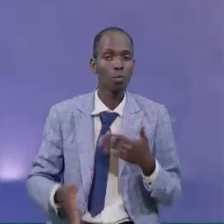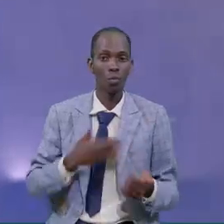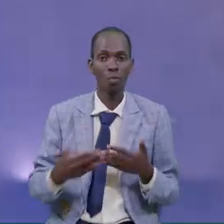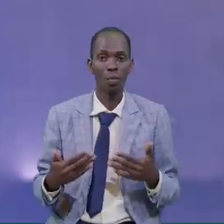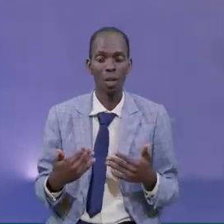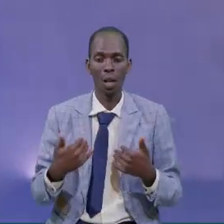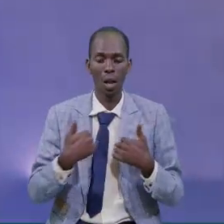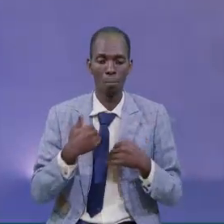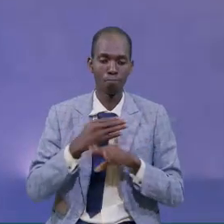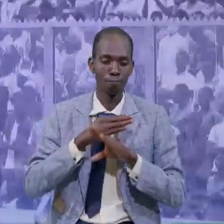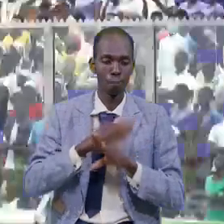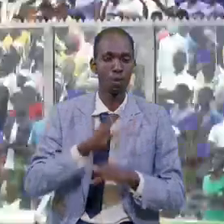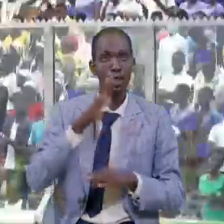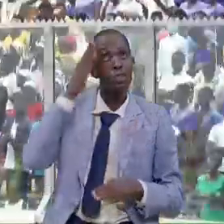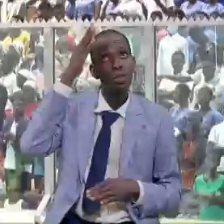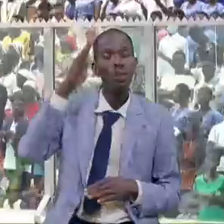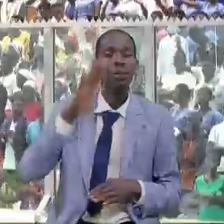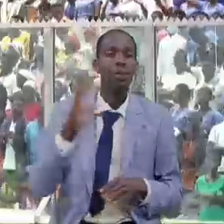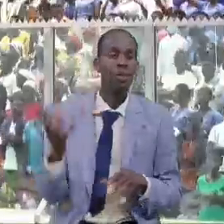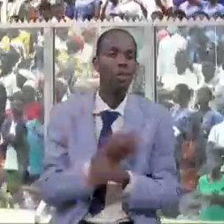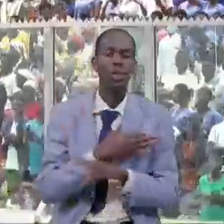destiny, we're taking away right now.